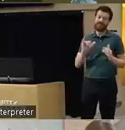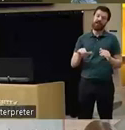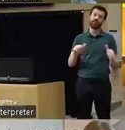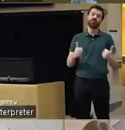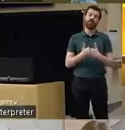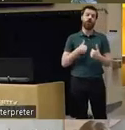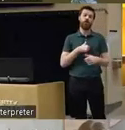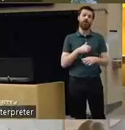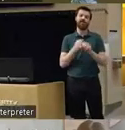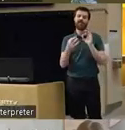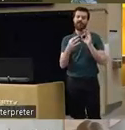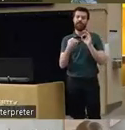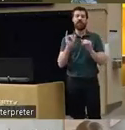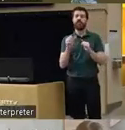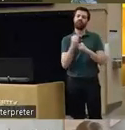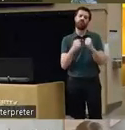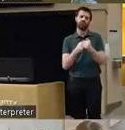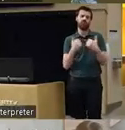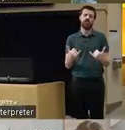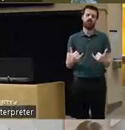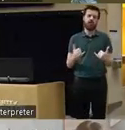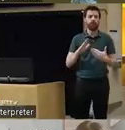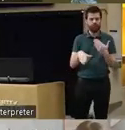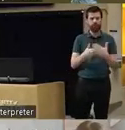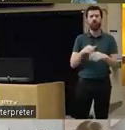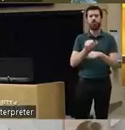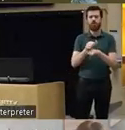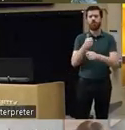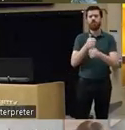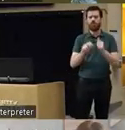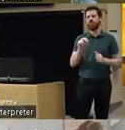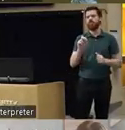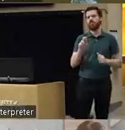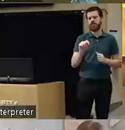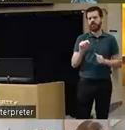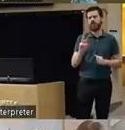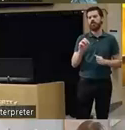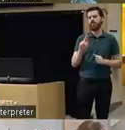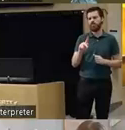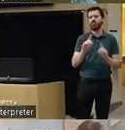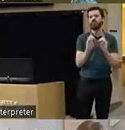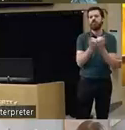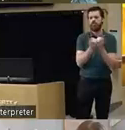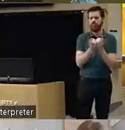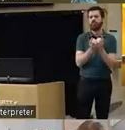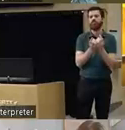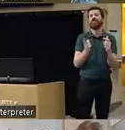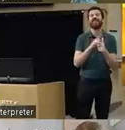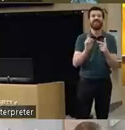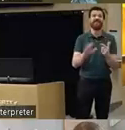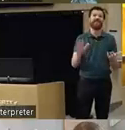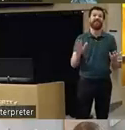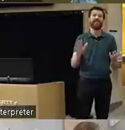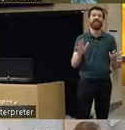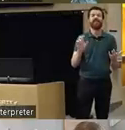but that's how it's structured. They're all employed through the network department. And then they are essentially leased